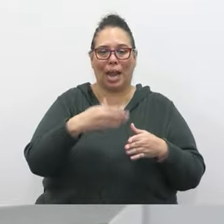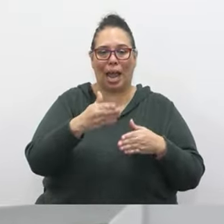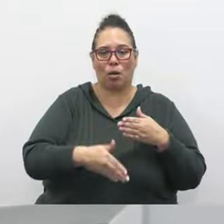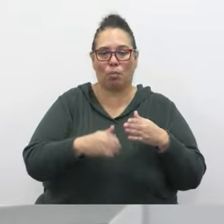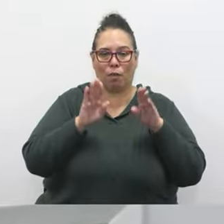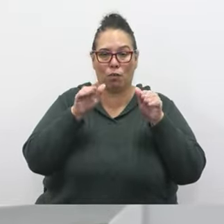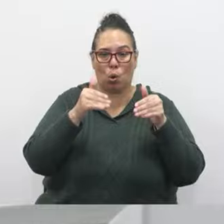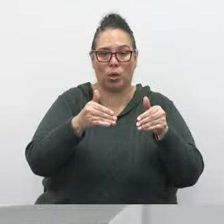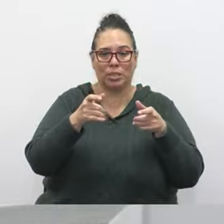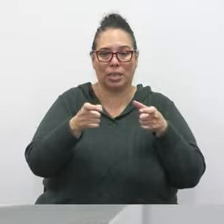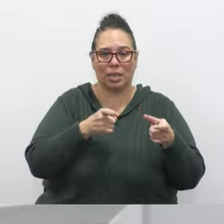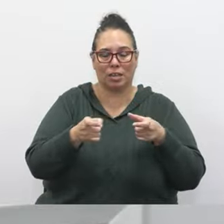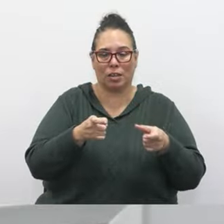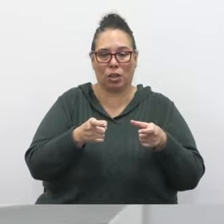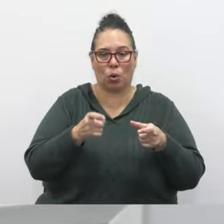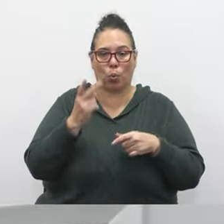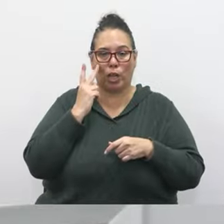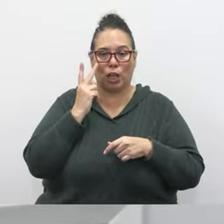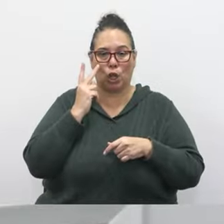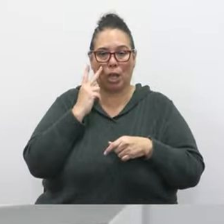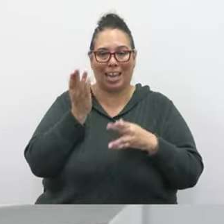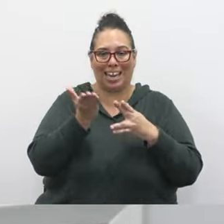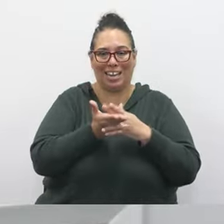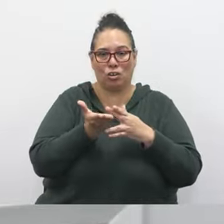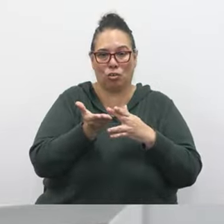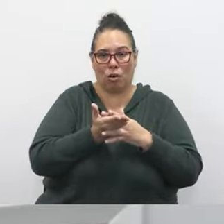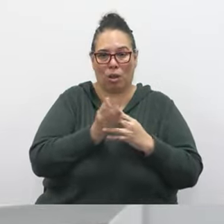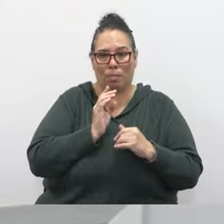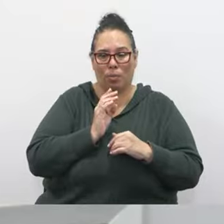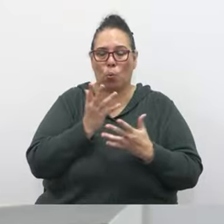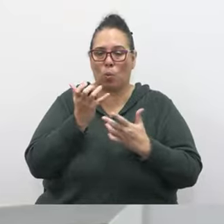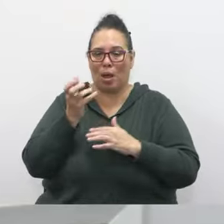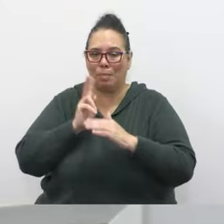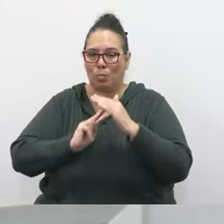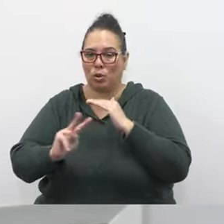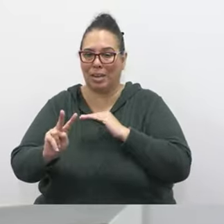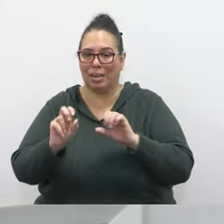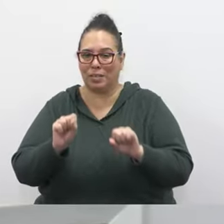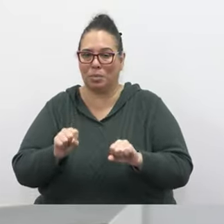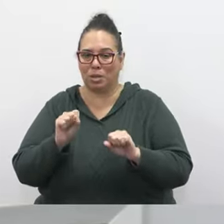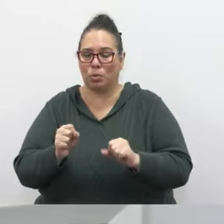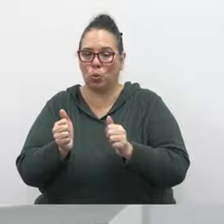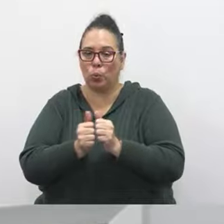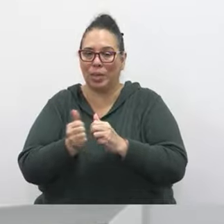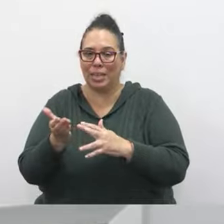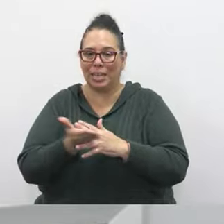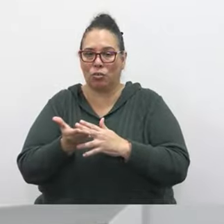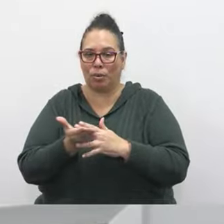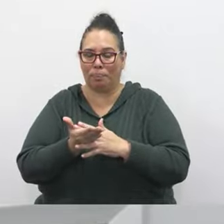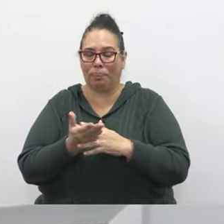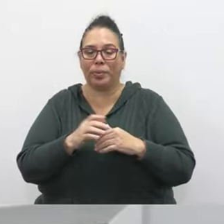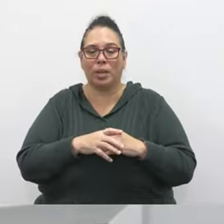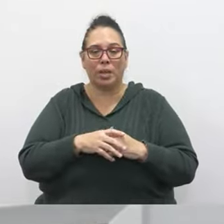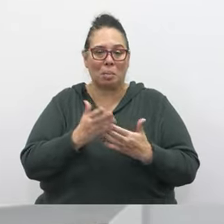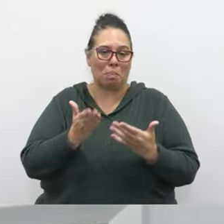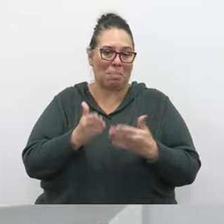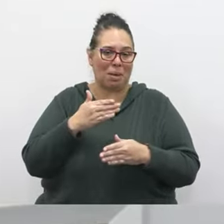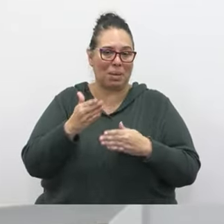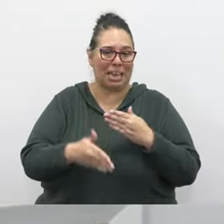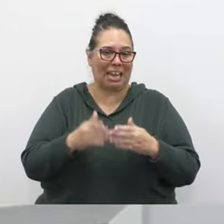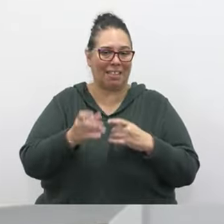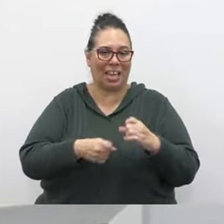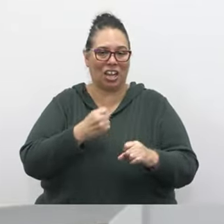we're looking at interims, wanting to be as predictive as possible with the interims. In fact, we may, by the end of the year, come